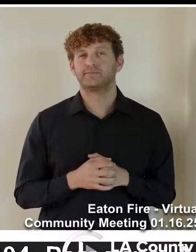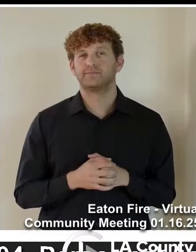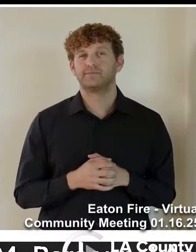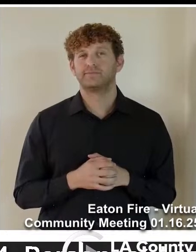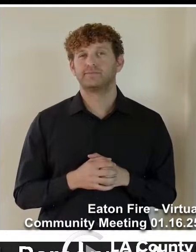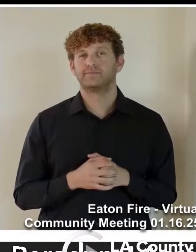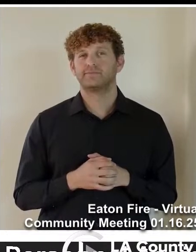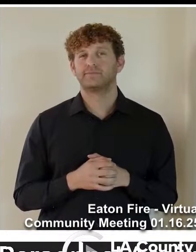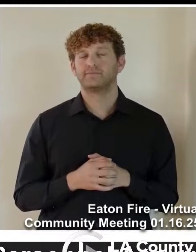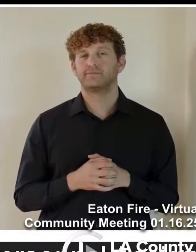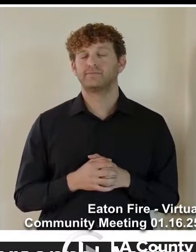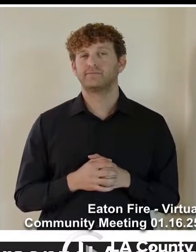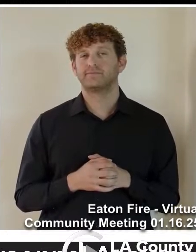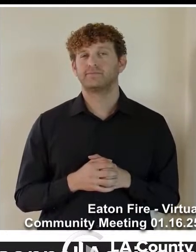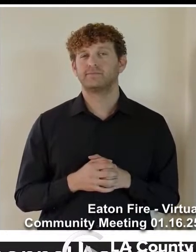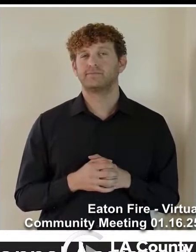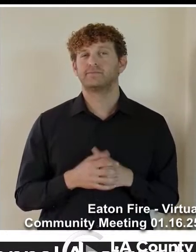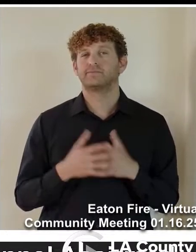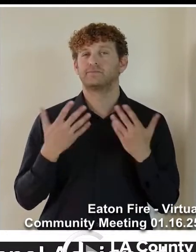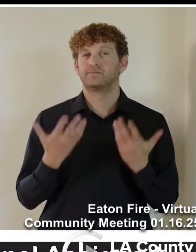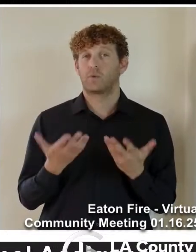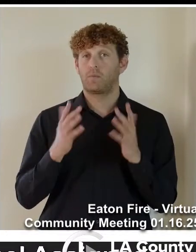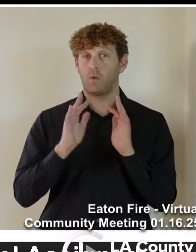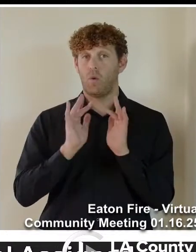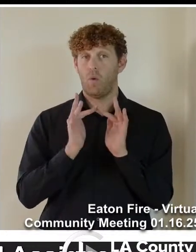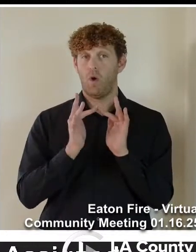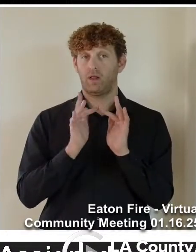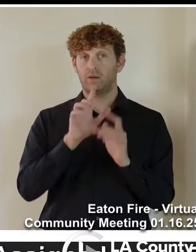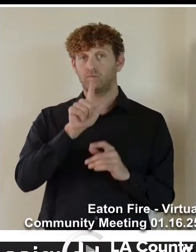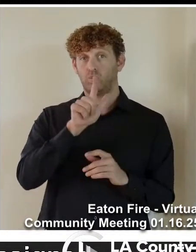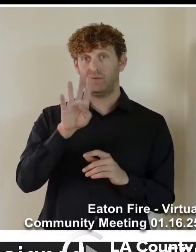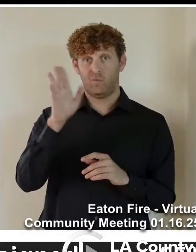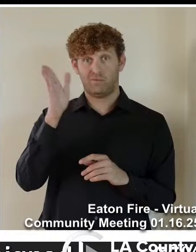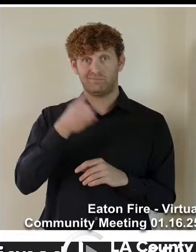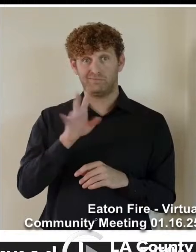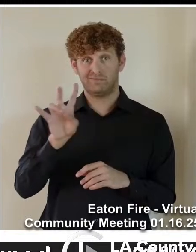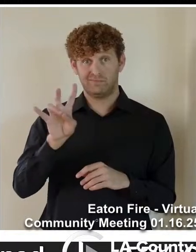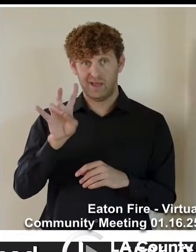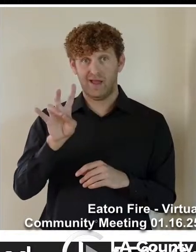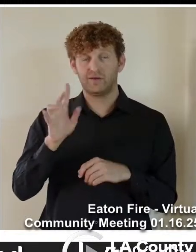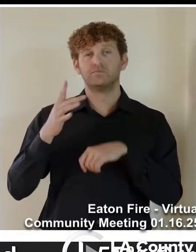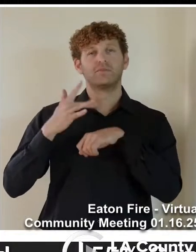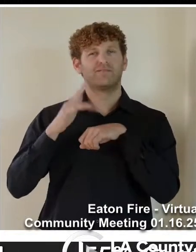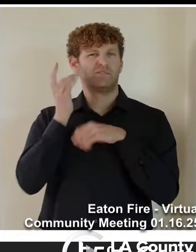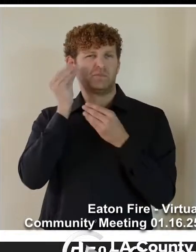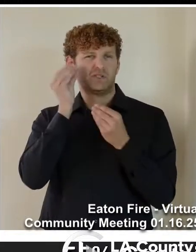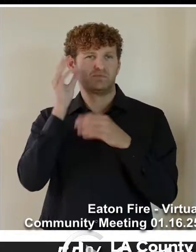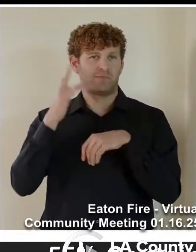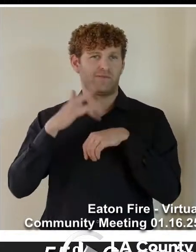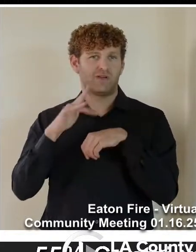1-800-342-4545. Online 24 hours a day, 7 days a week, we are available at